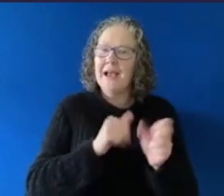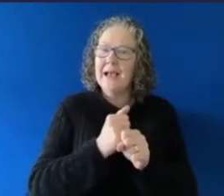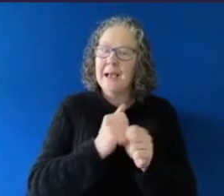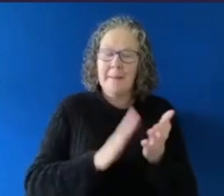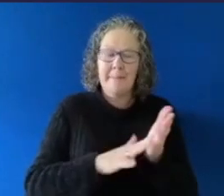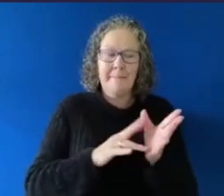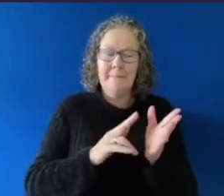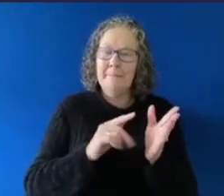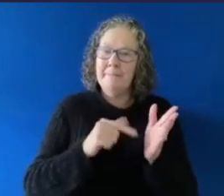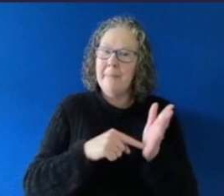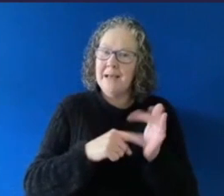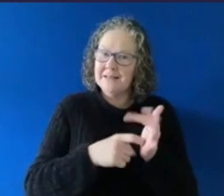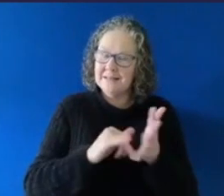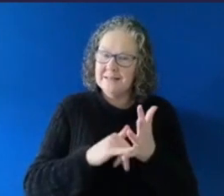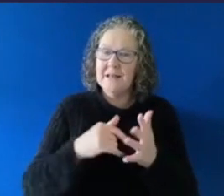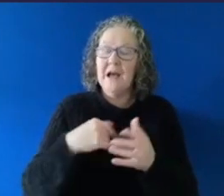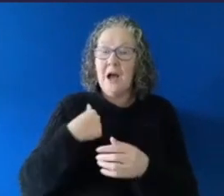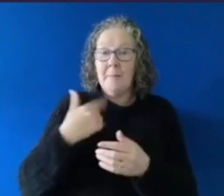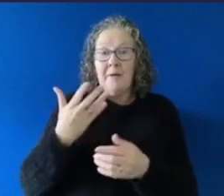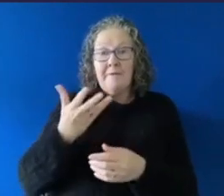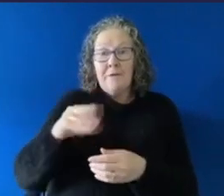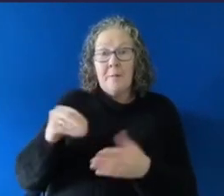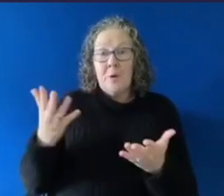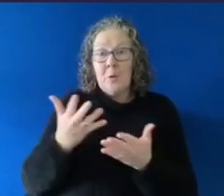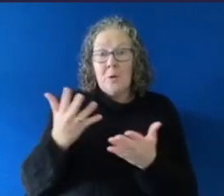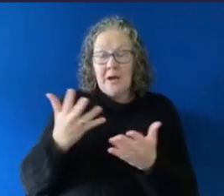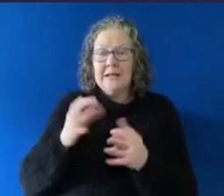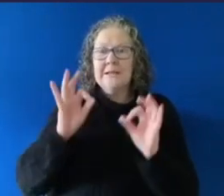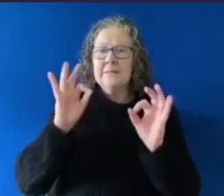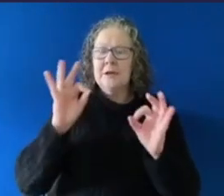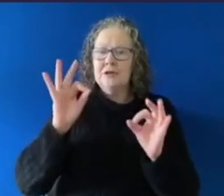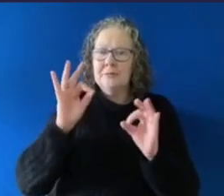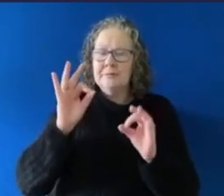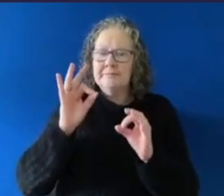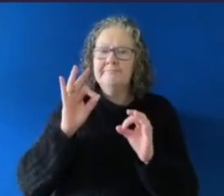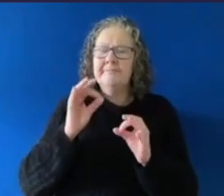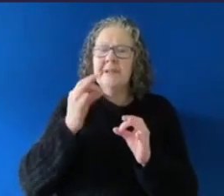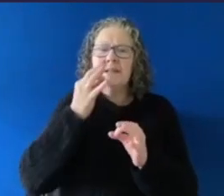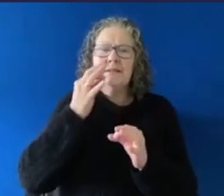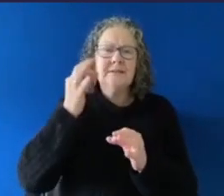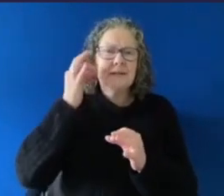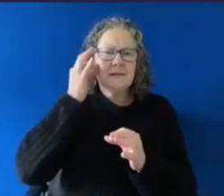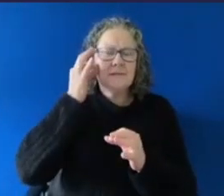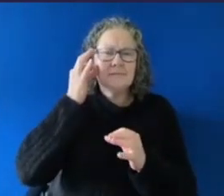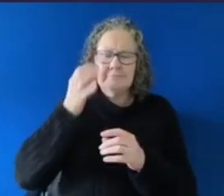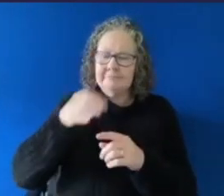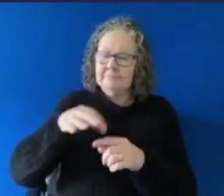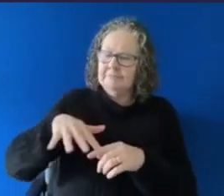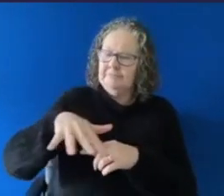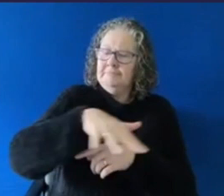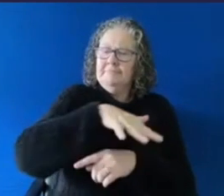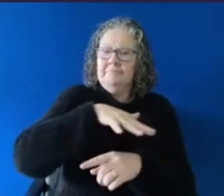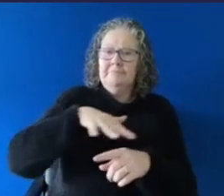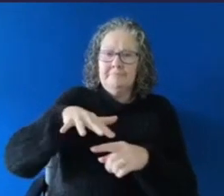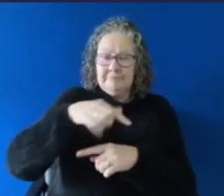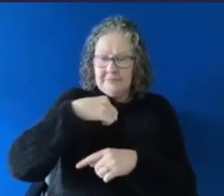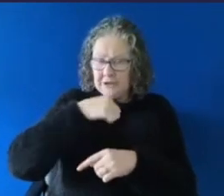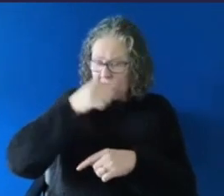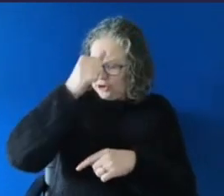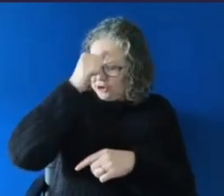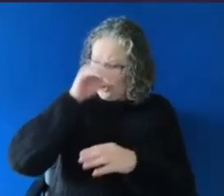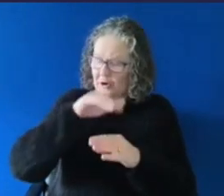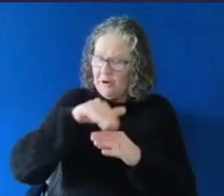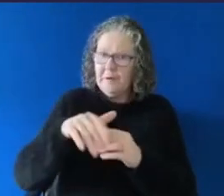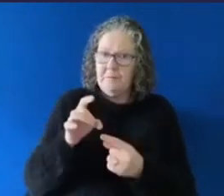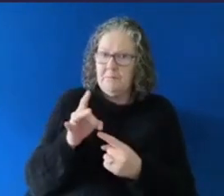for hundreds of years by the Indigenous people of the Mississaugas of Scugog Island Nation. I'm well aware of the importance of home and not